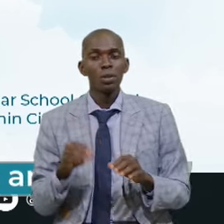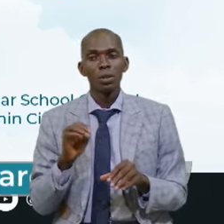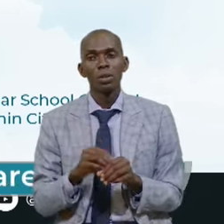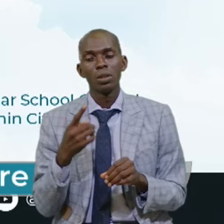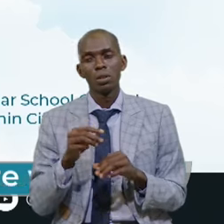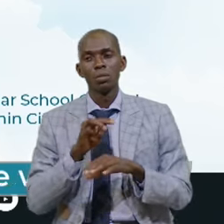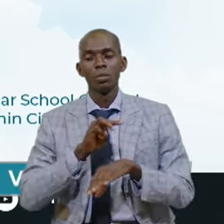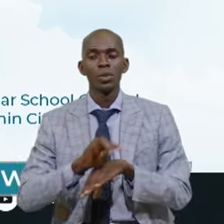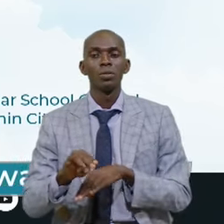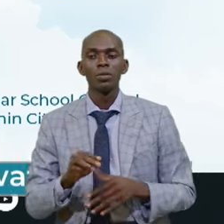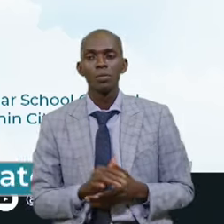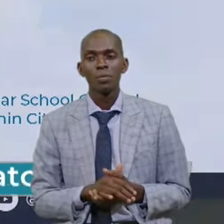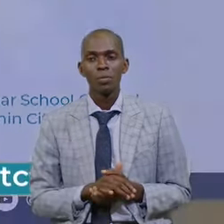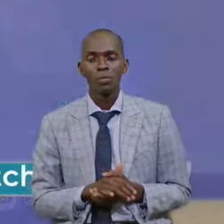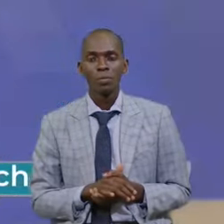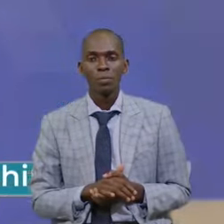morning tomorrow.